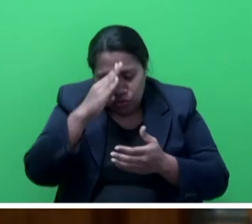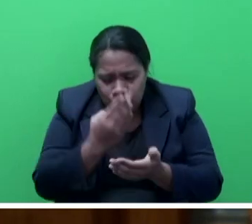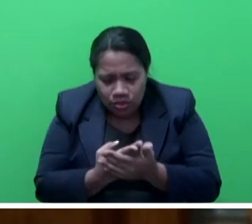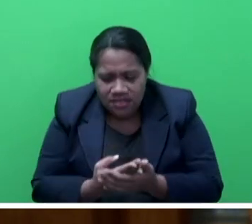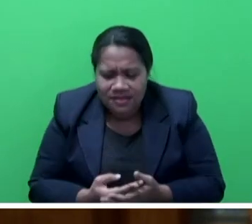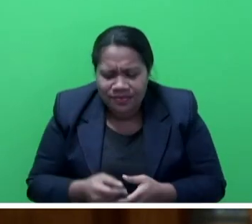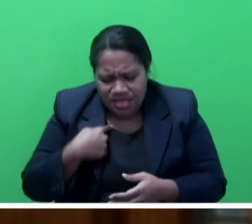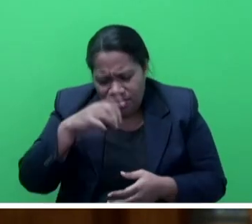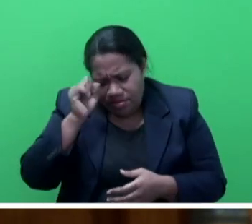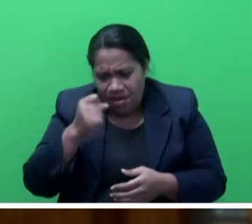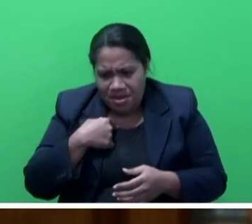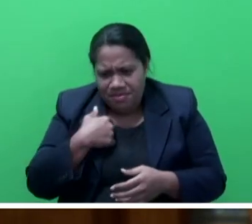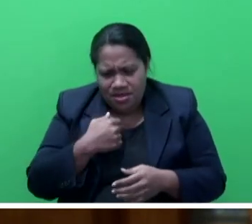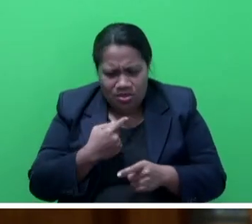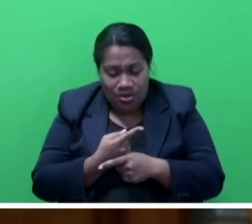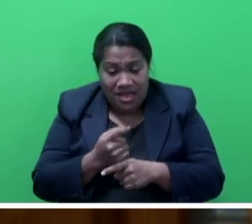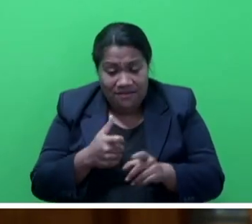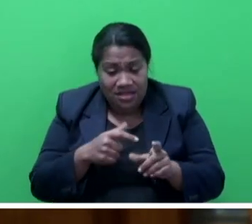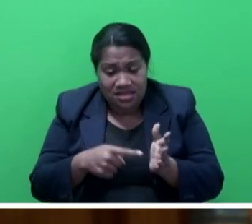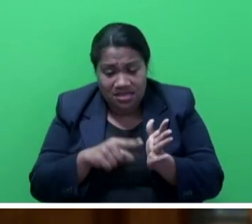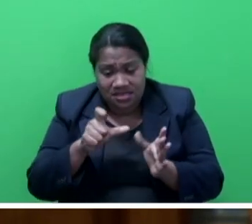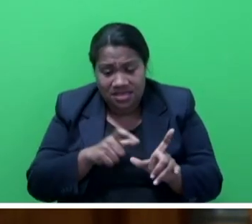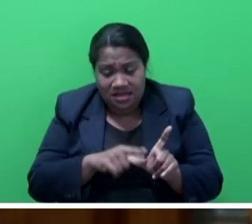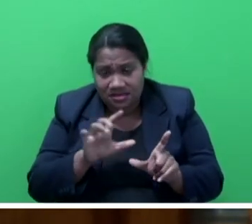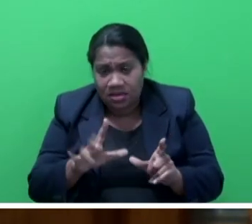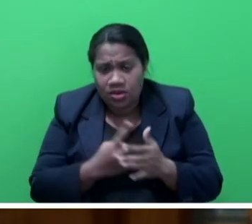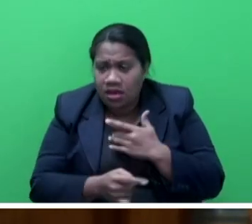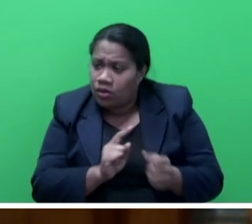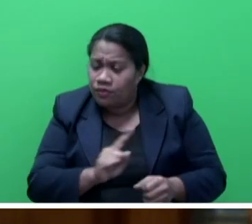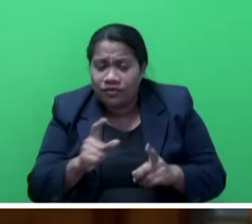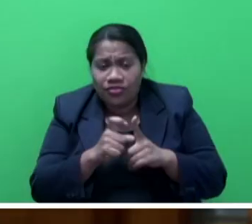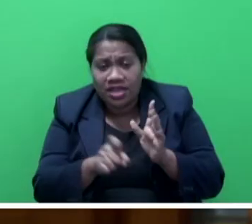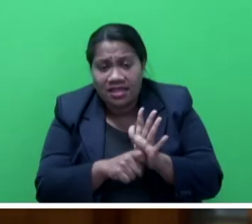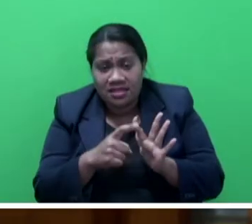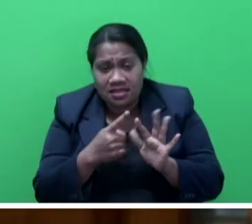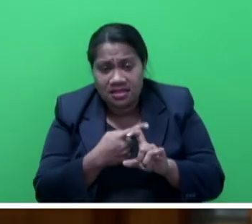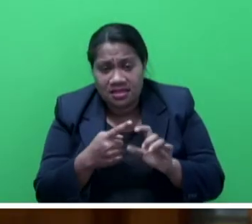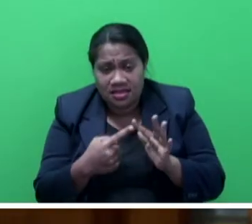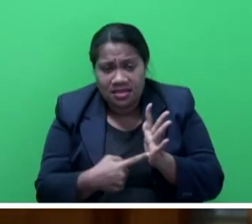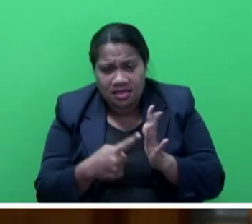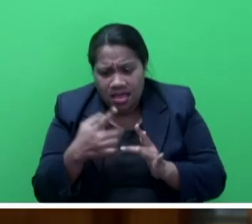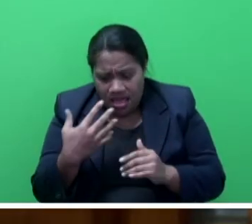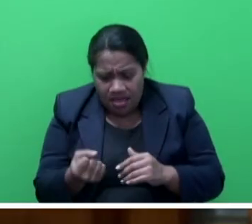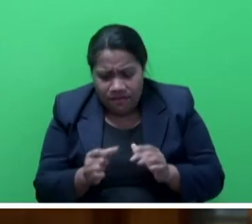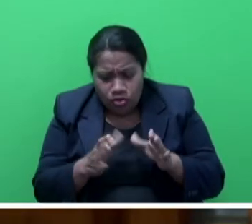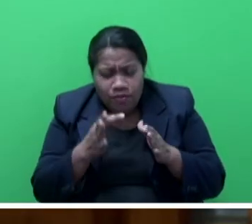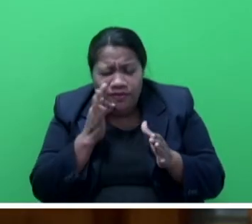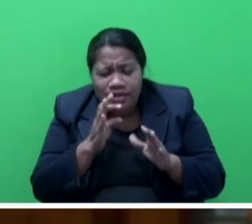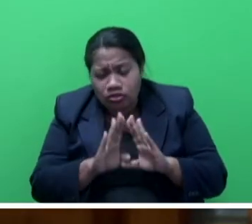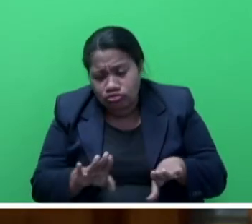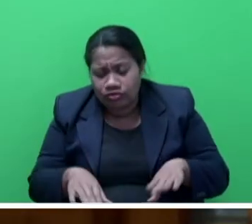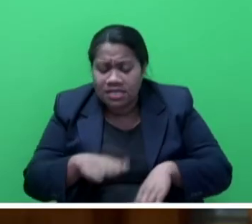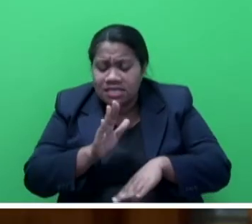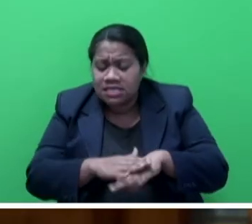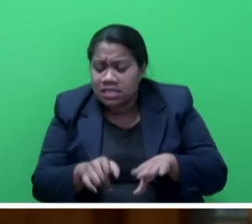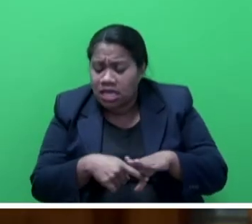visit Jeketi Primary School, there was a group of students, about 6 p.m., there was a group of little children sitting outside on the